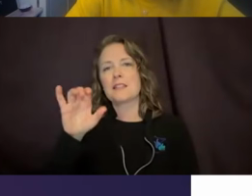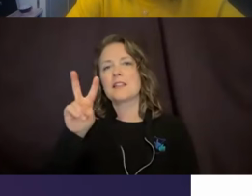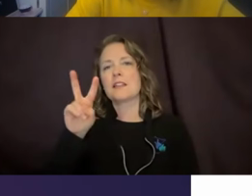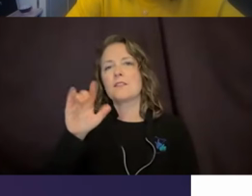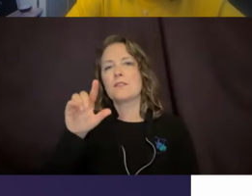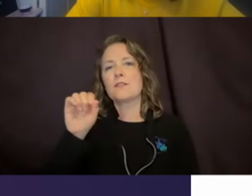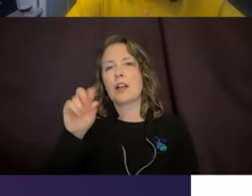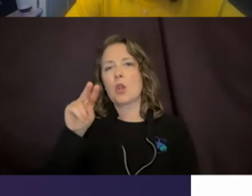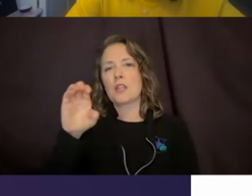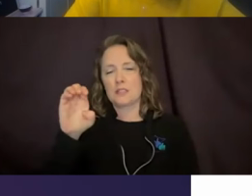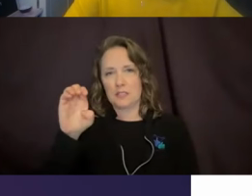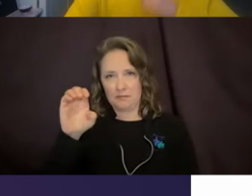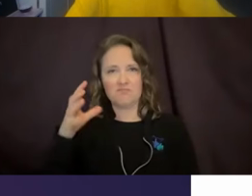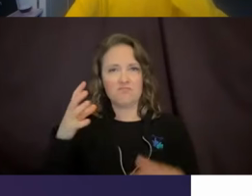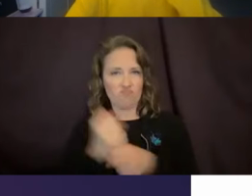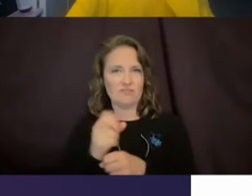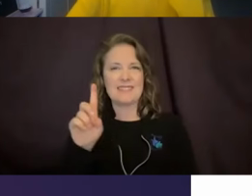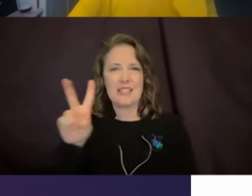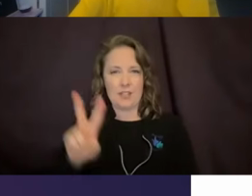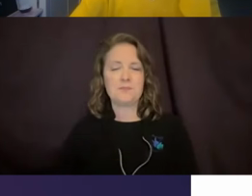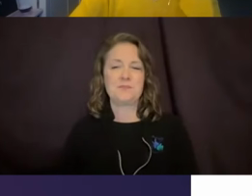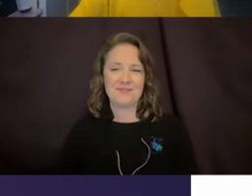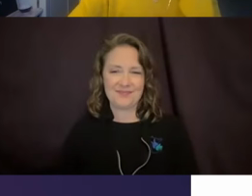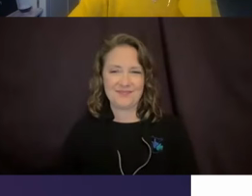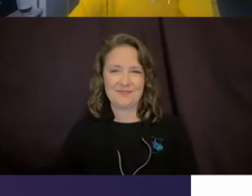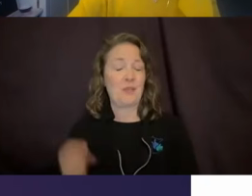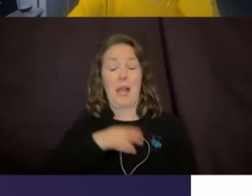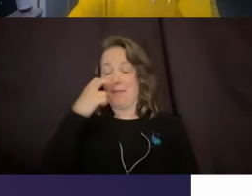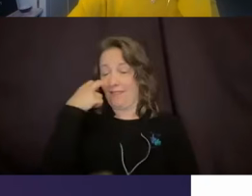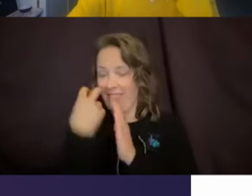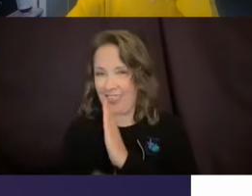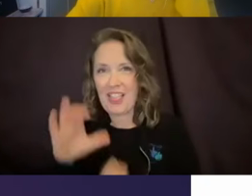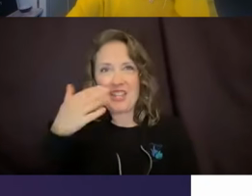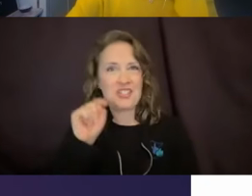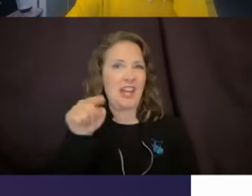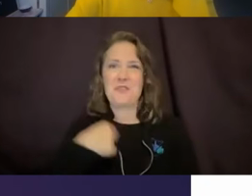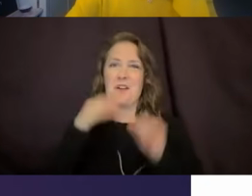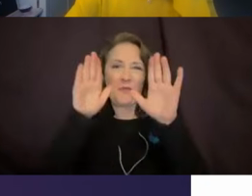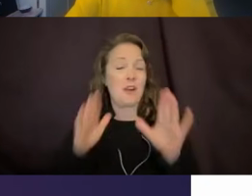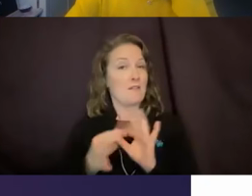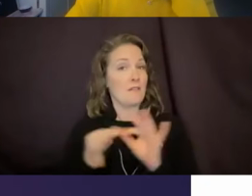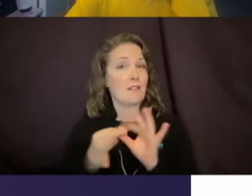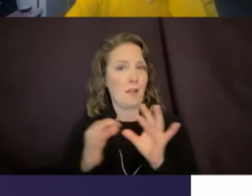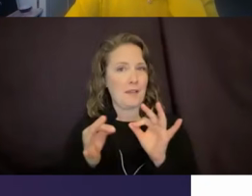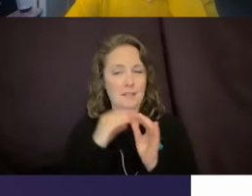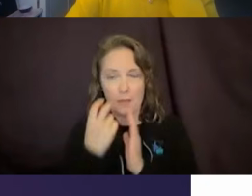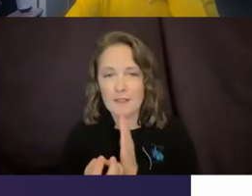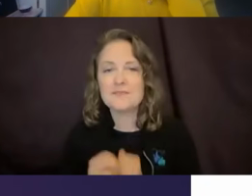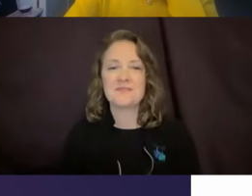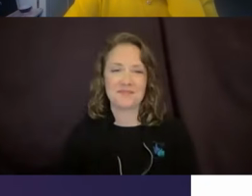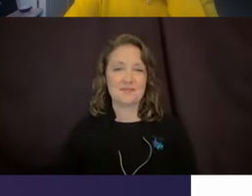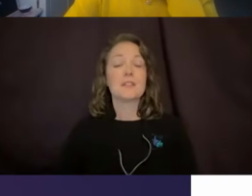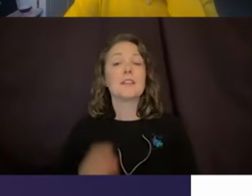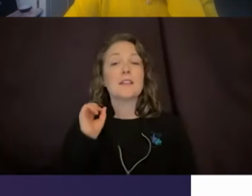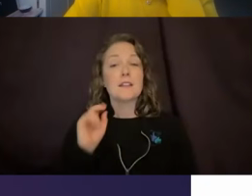question. Okay. Try not to get too pulled into the chat. You all have really wonderful things to say.